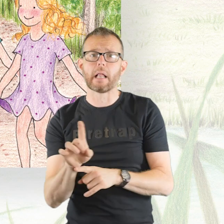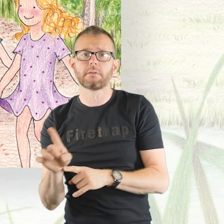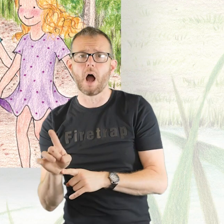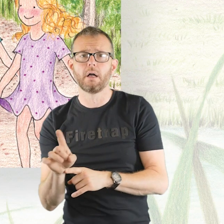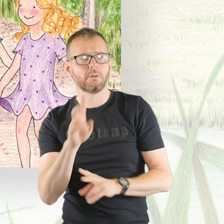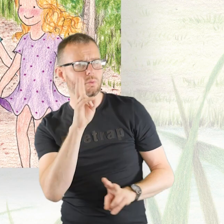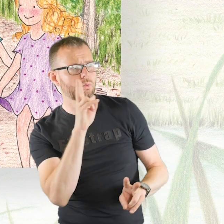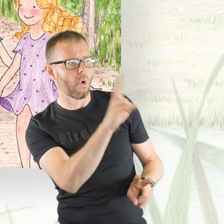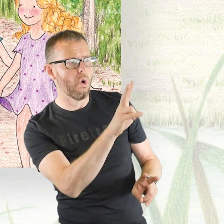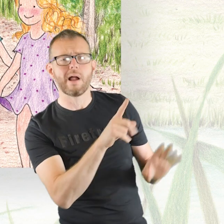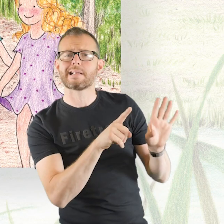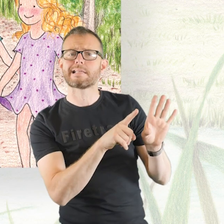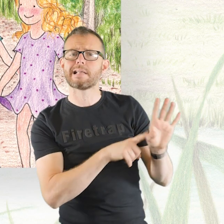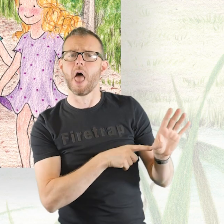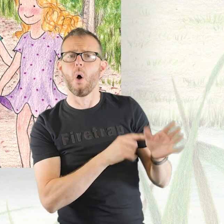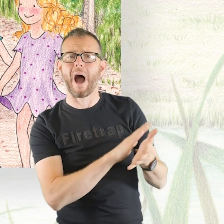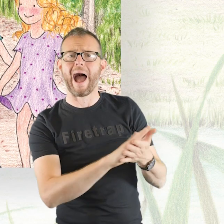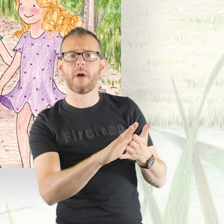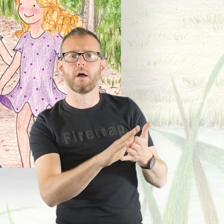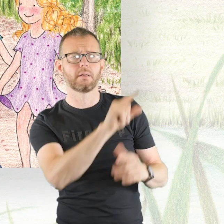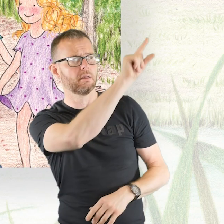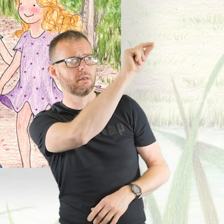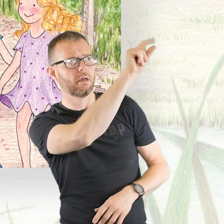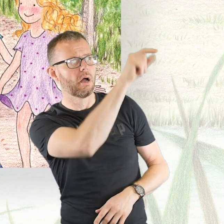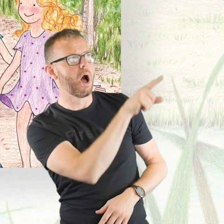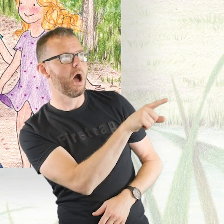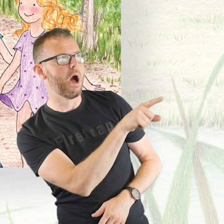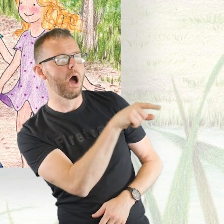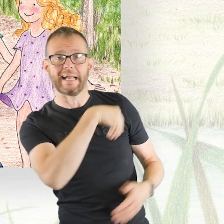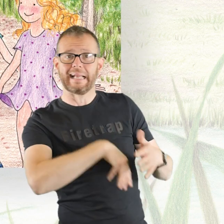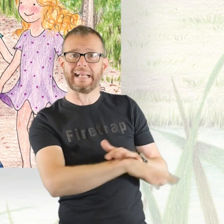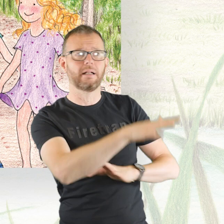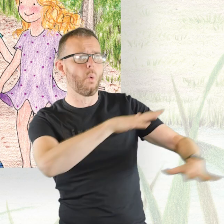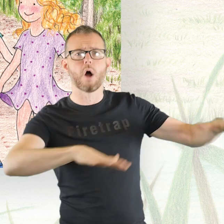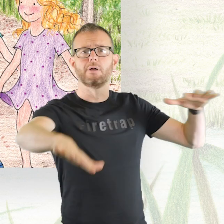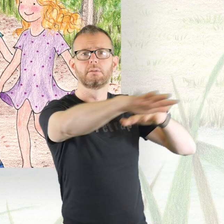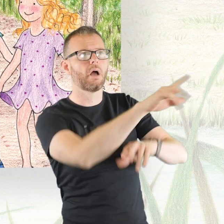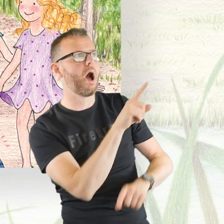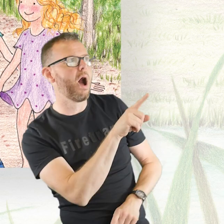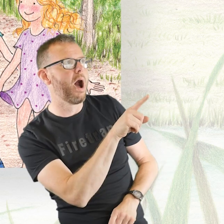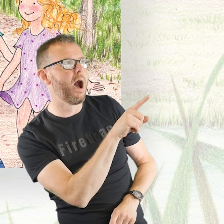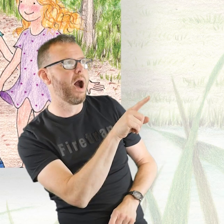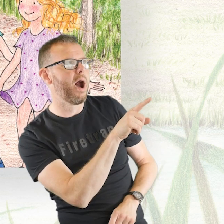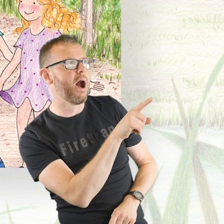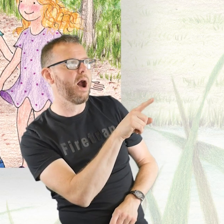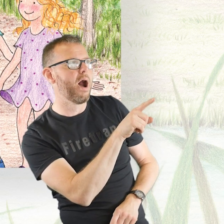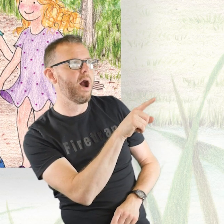Later, they saw a yellow hammer in Snape Warren.